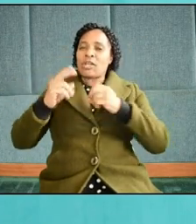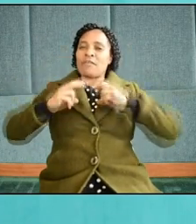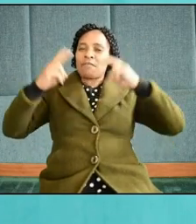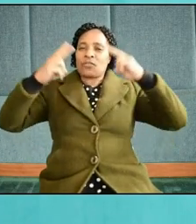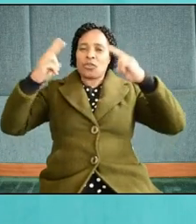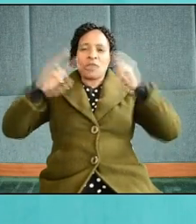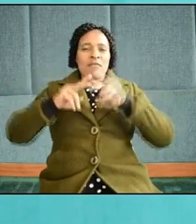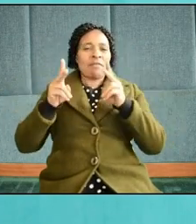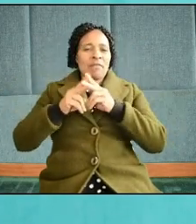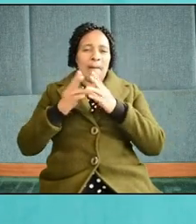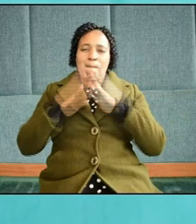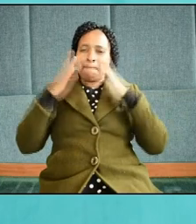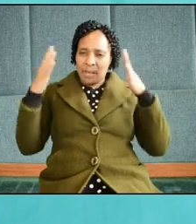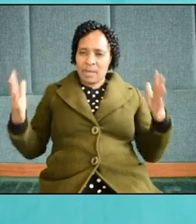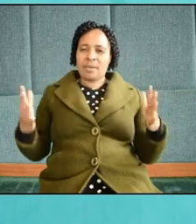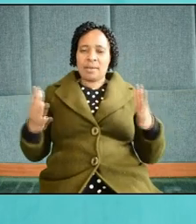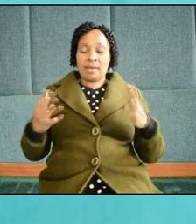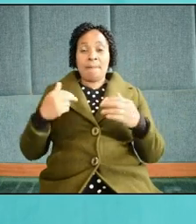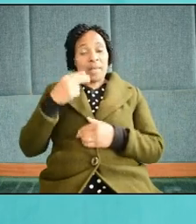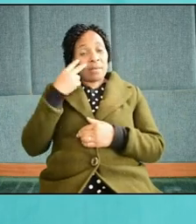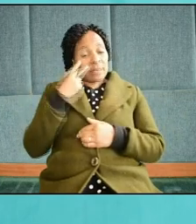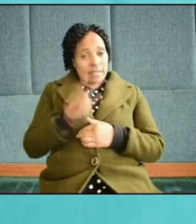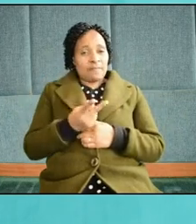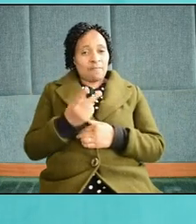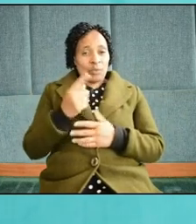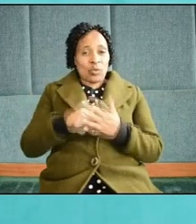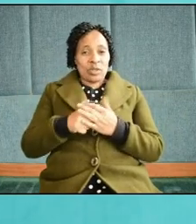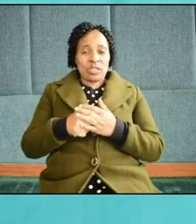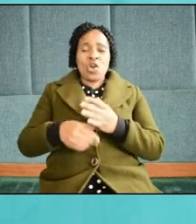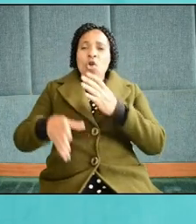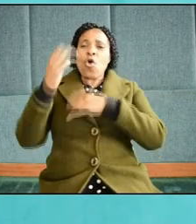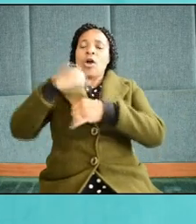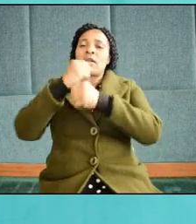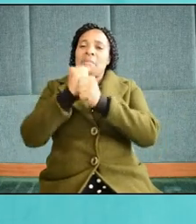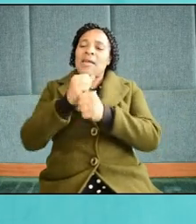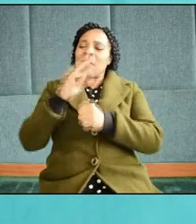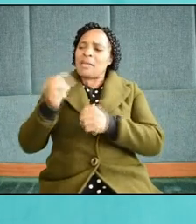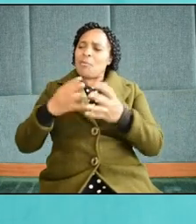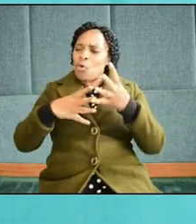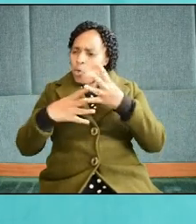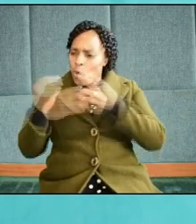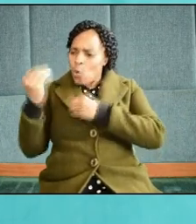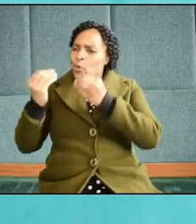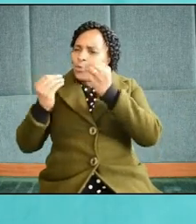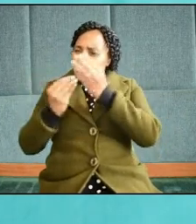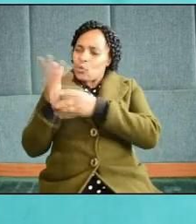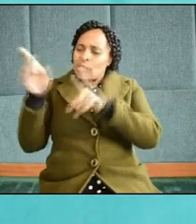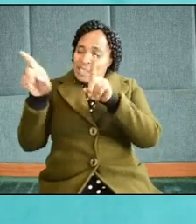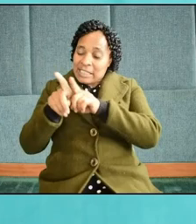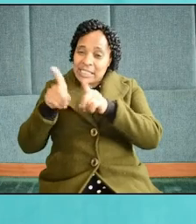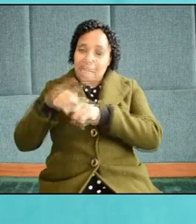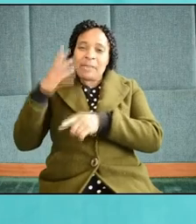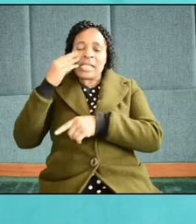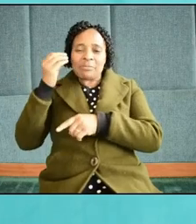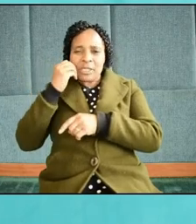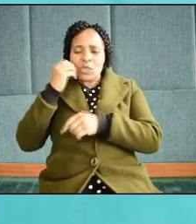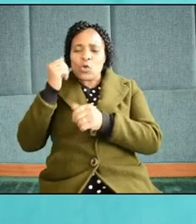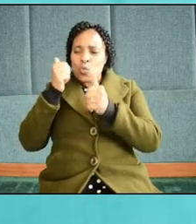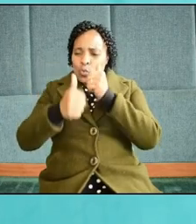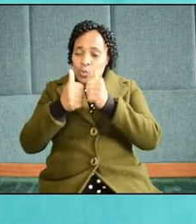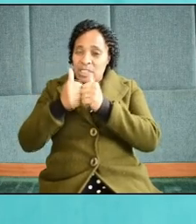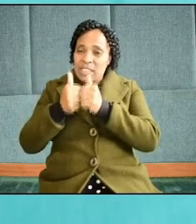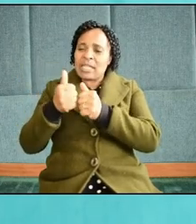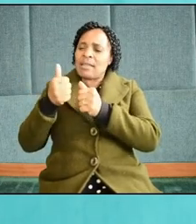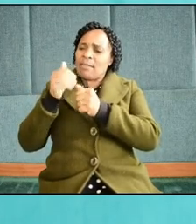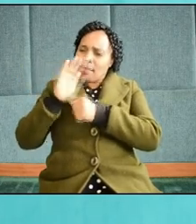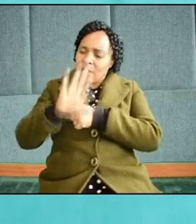equally large. So to me, what I'm seeing here is that God made them go through the same experience that their predecessors had gone